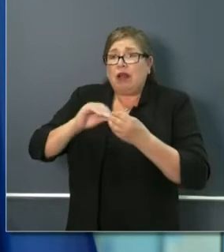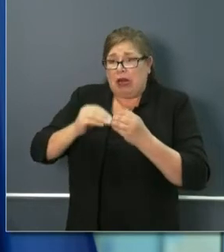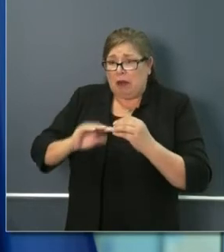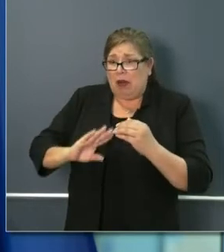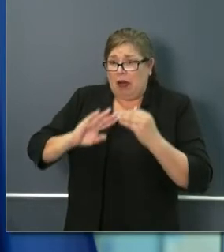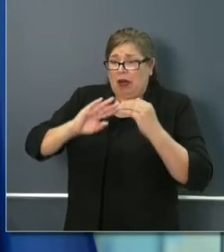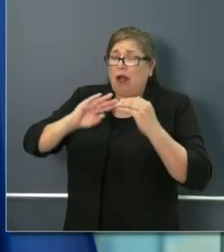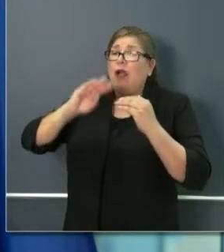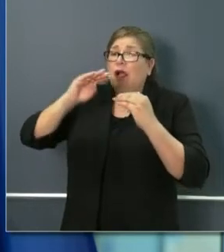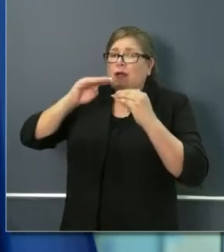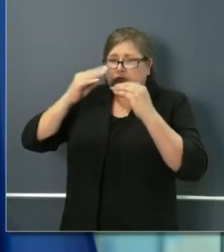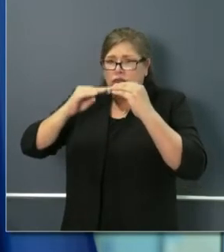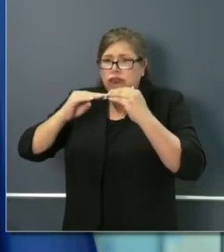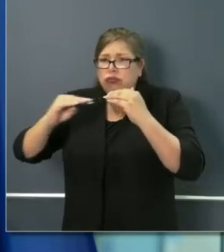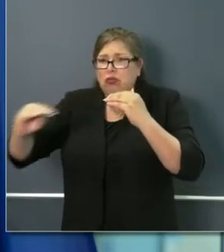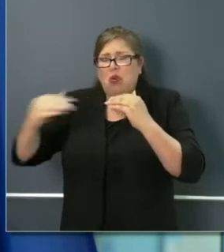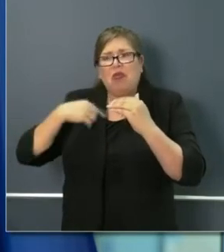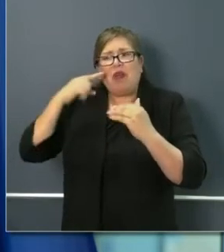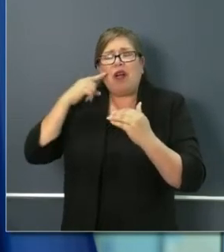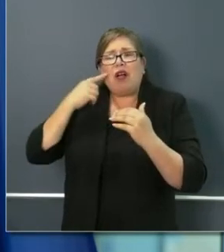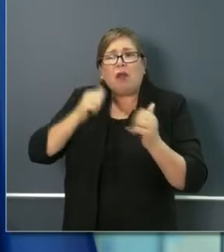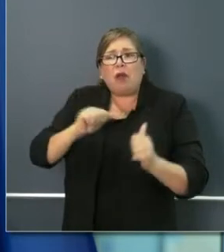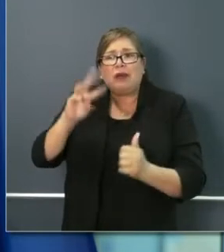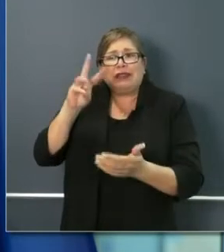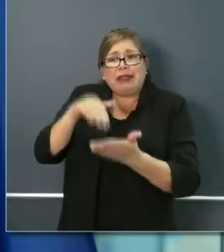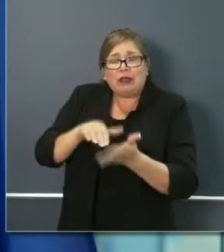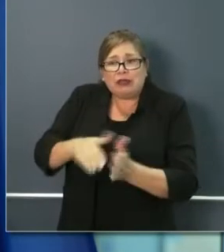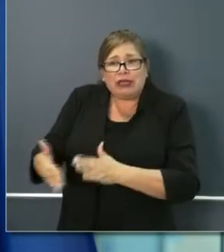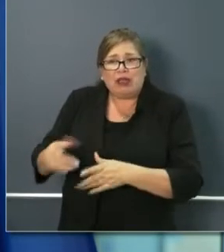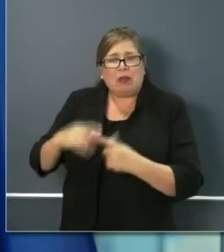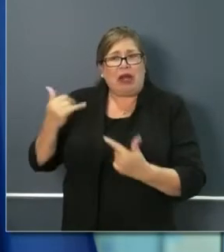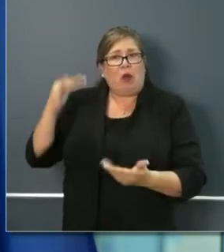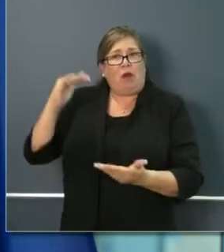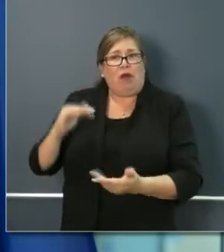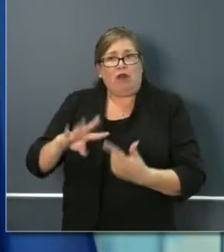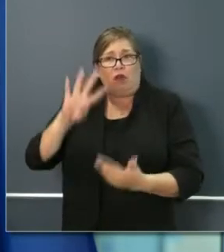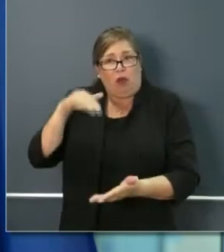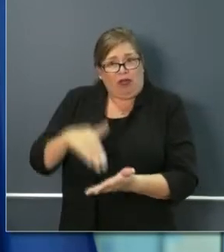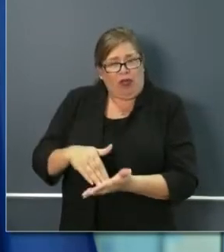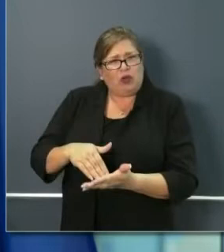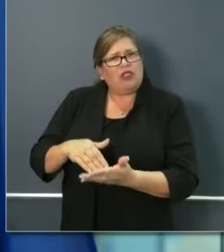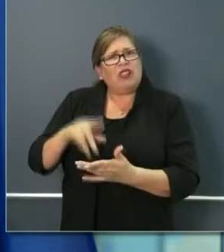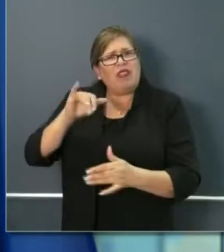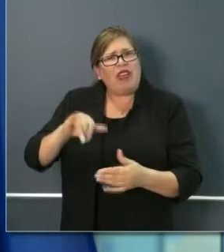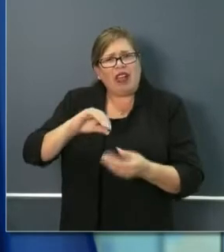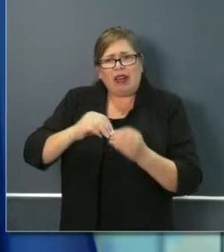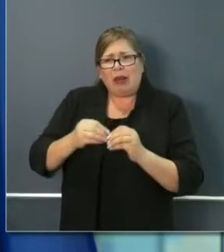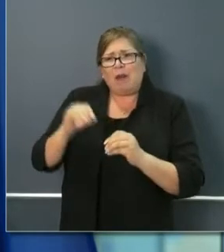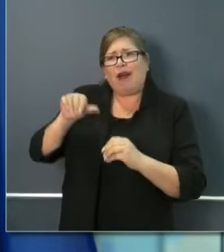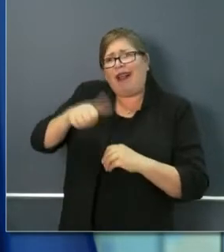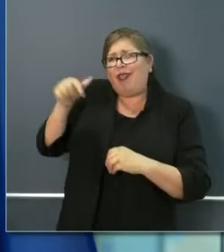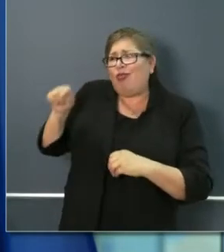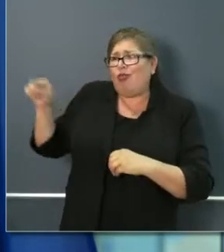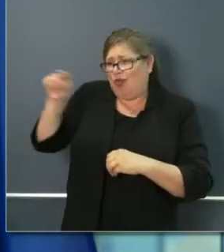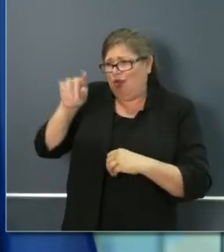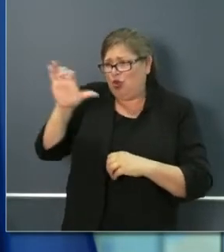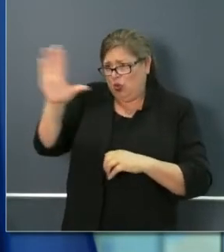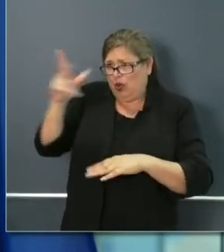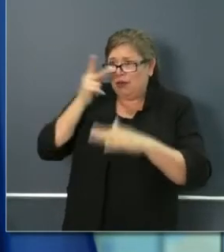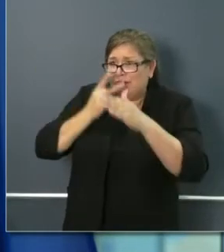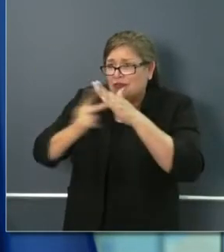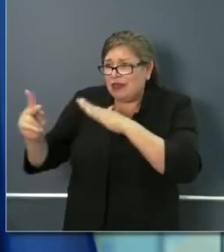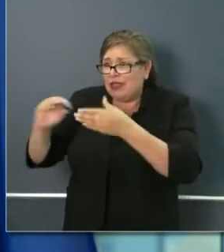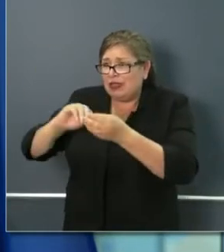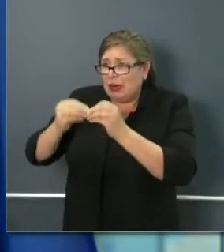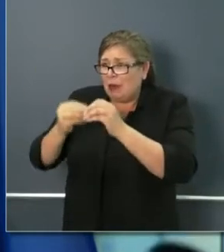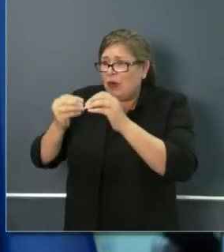the modeling that the state has been doing? And we also wanted to know, how early you and others